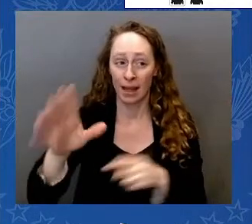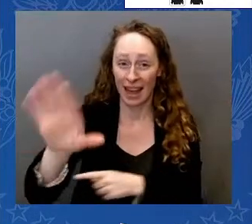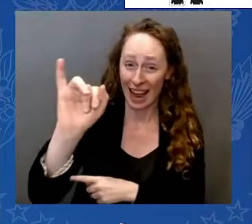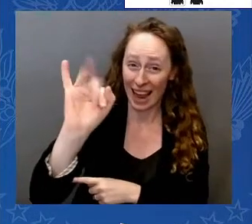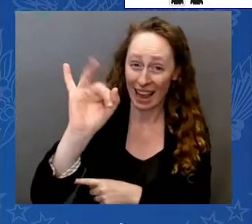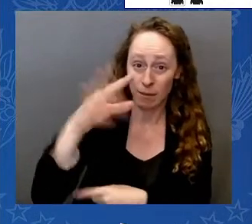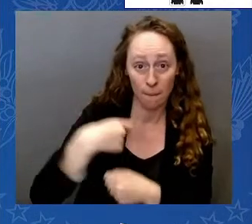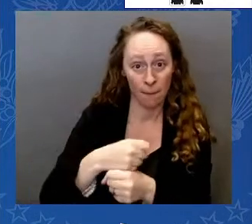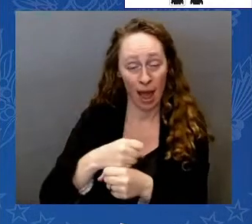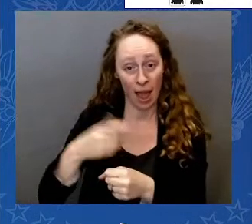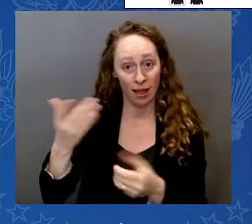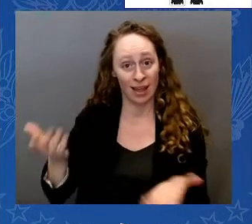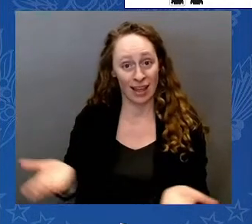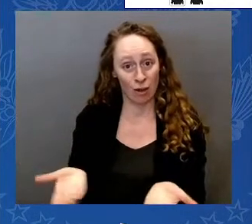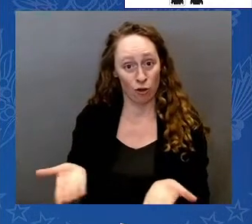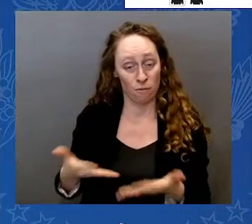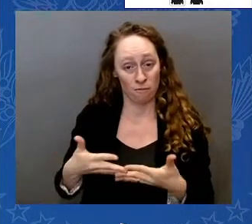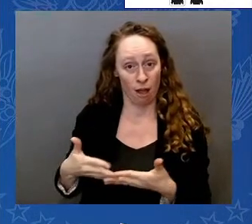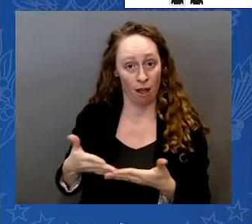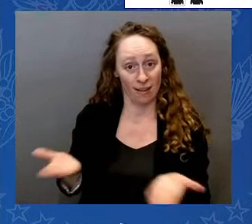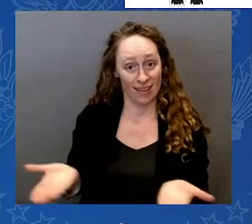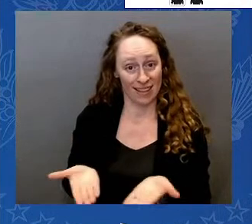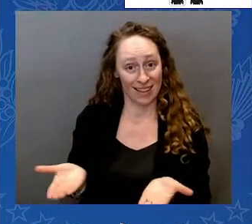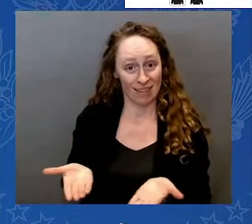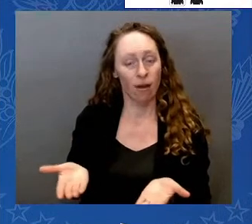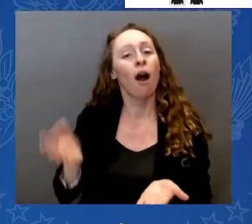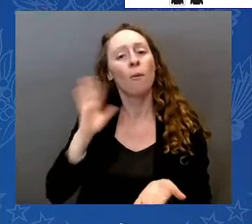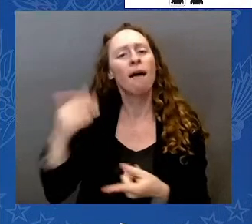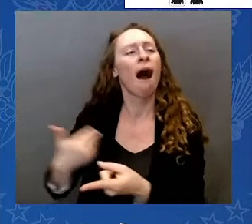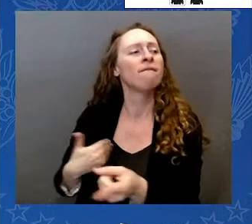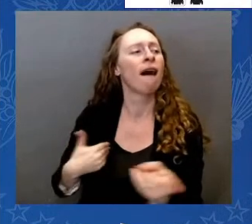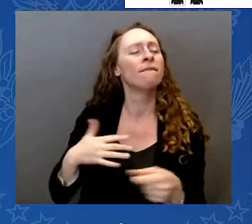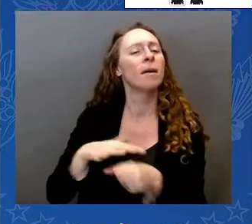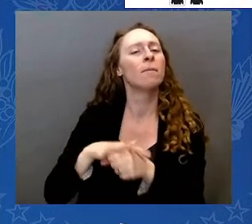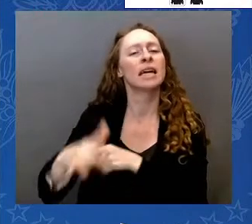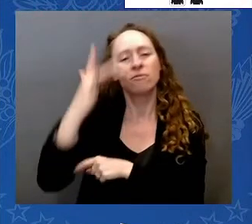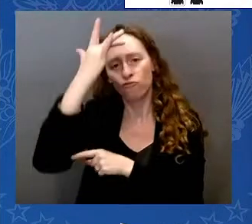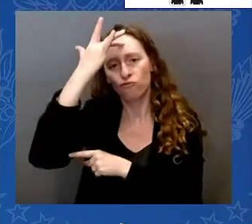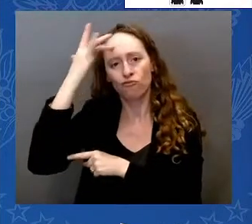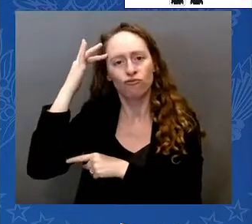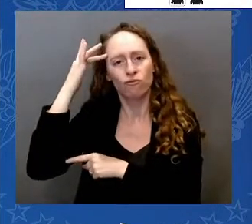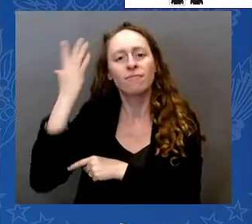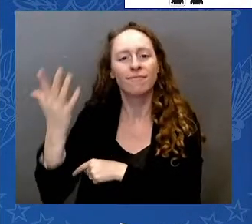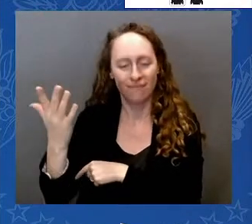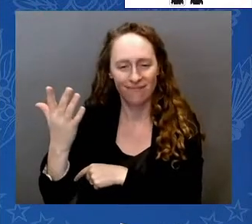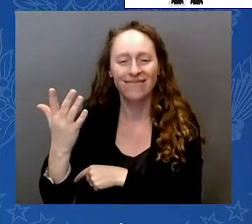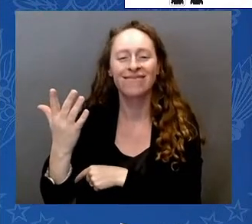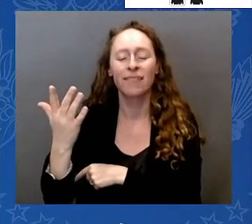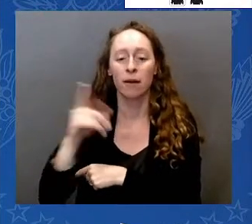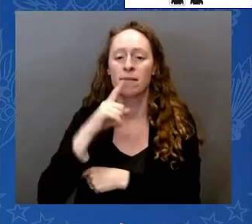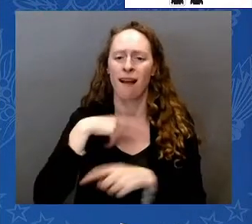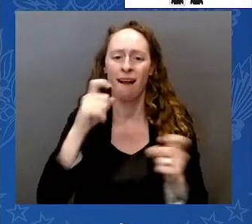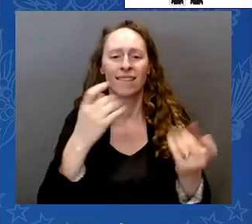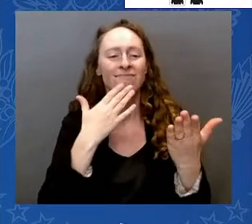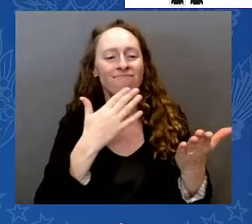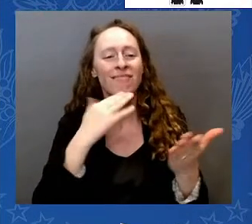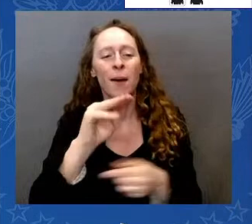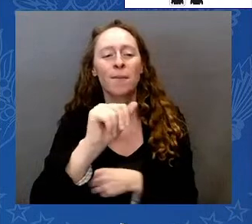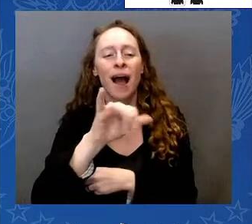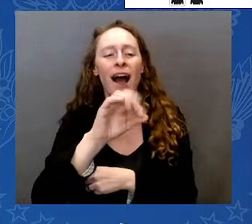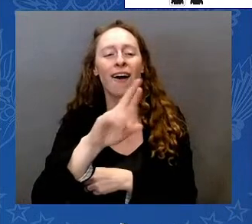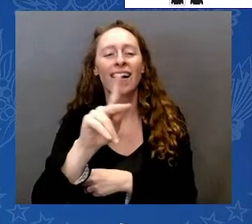introduction. Thank you, Mayor Keller, for welcoming us to your city and for getting your 2 kids you got to get dressed on a Friday to come and see